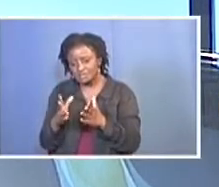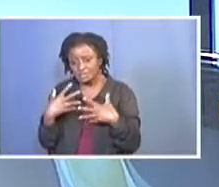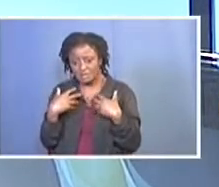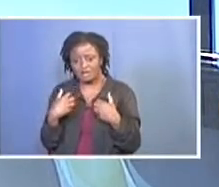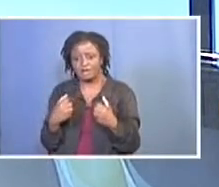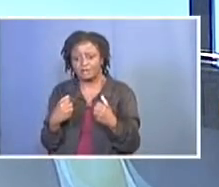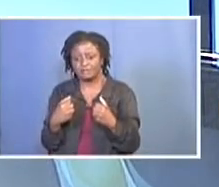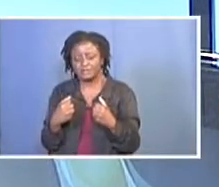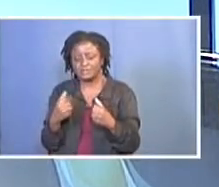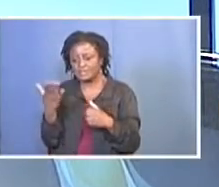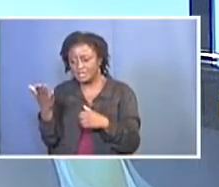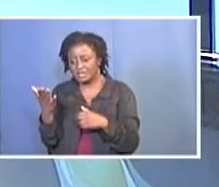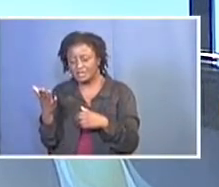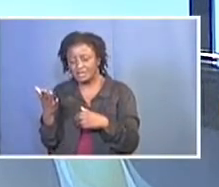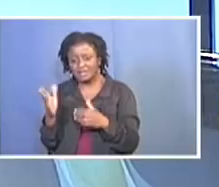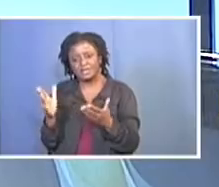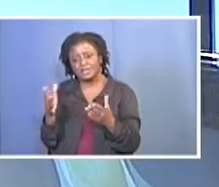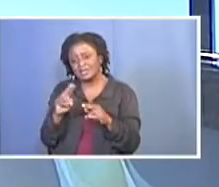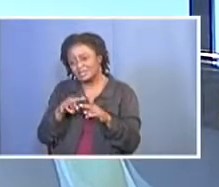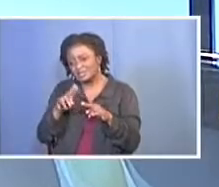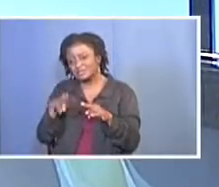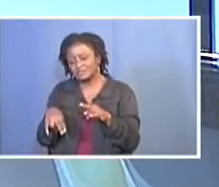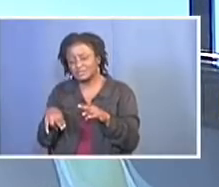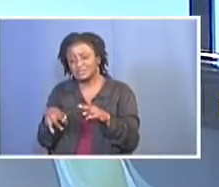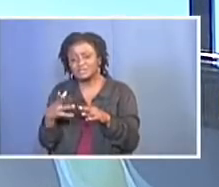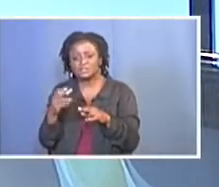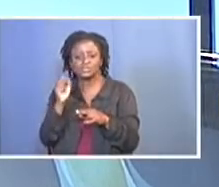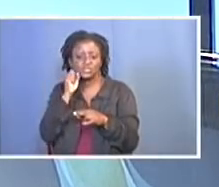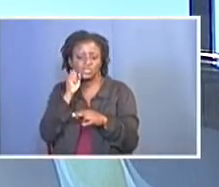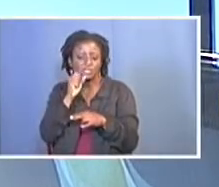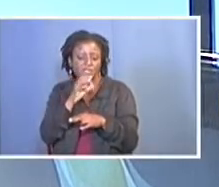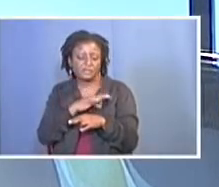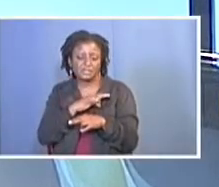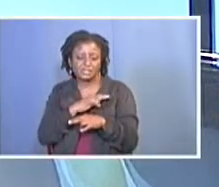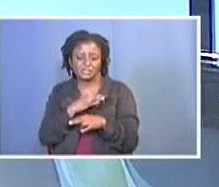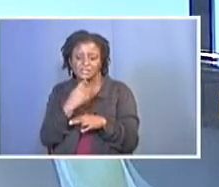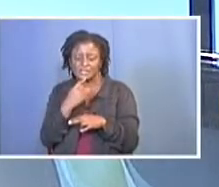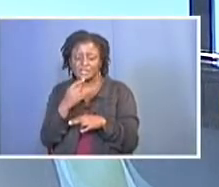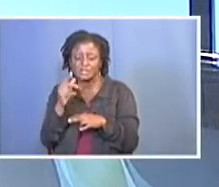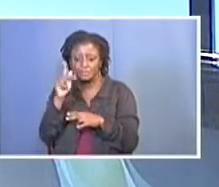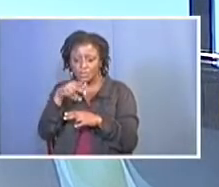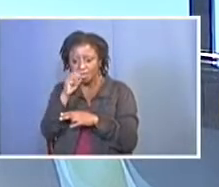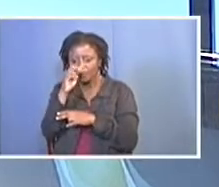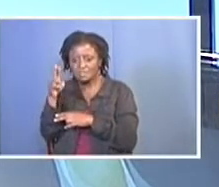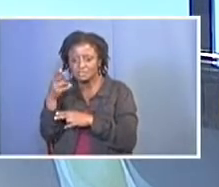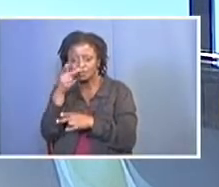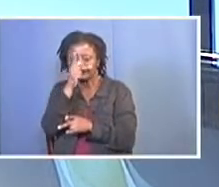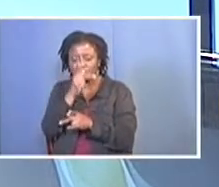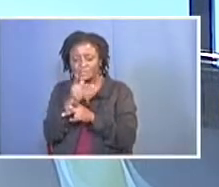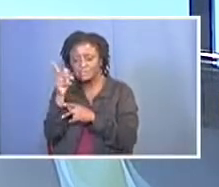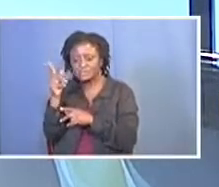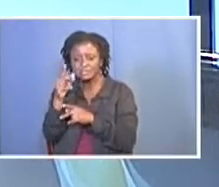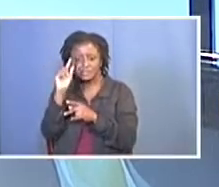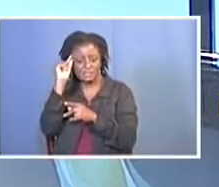waned. Shashina Rowe-Farquharson of our Northern Service reports tonight that the Prime Minister vows his government's working to